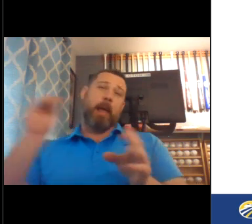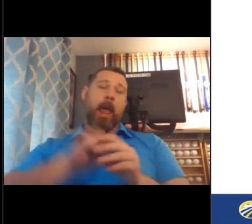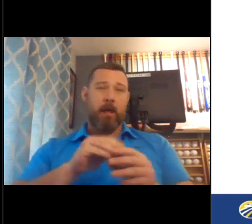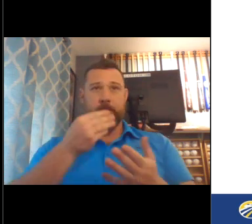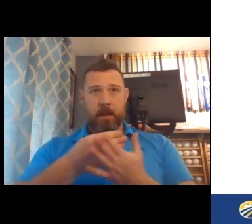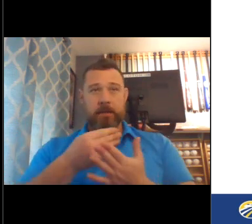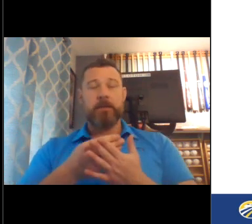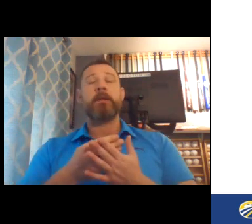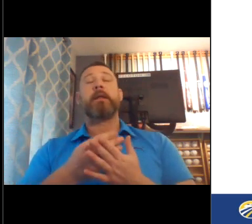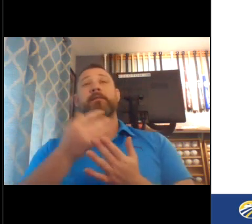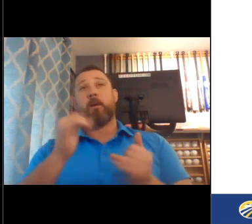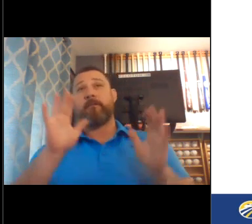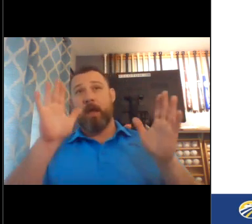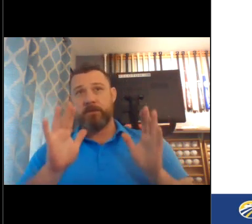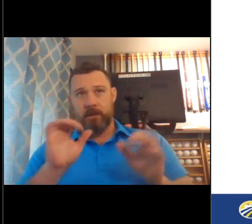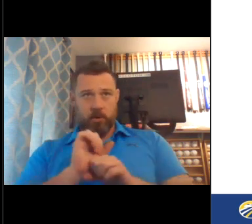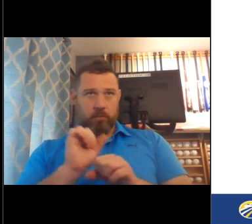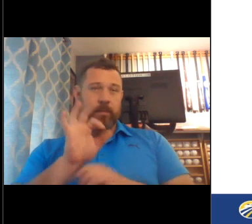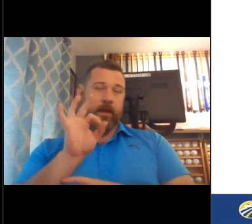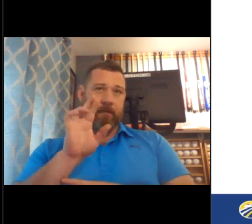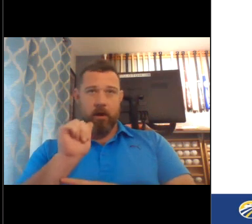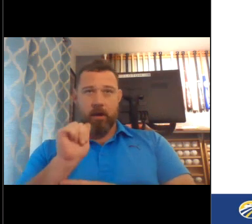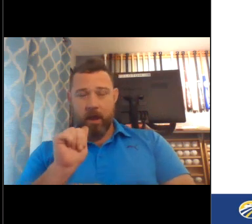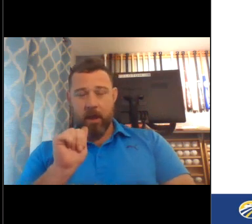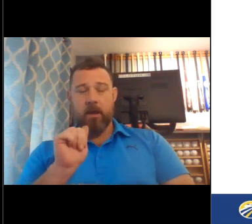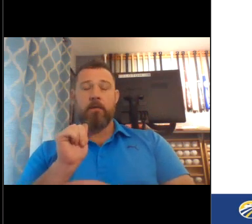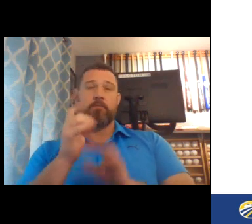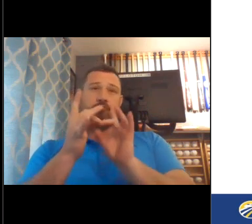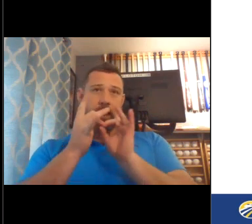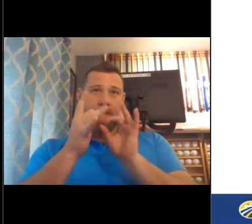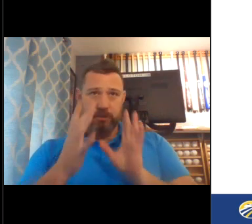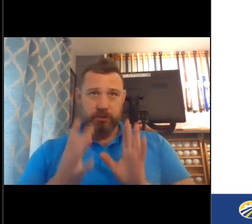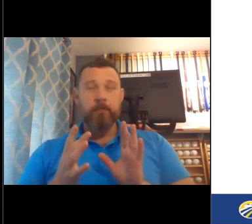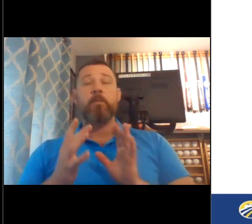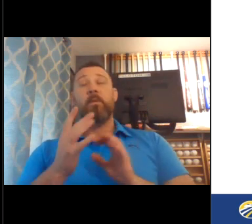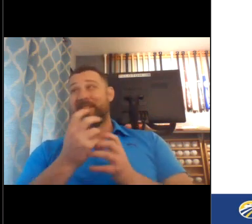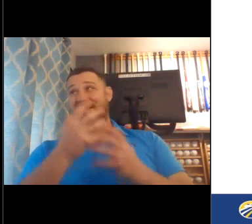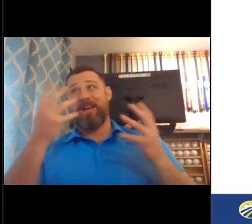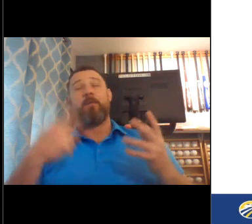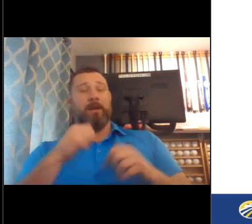excellent working relationship with the FRA in terms of a lot of things that we have to work on. But